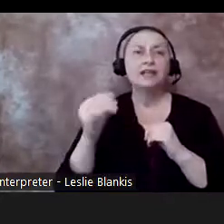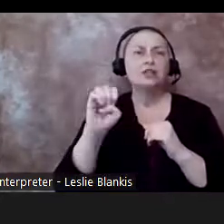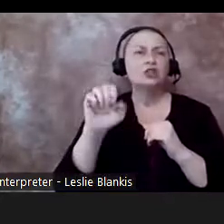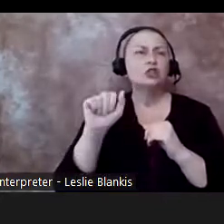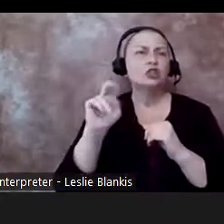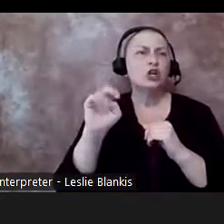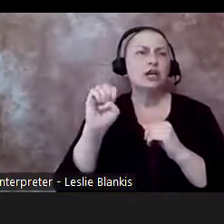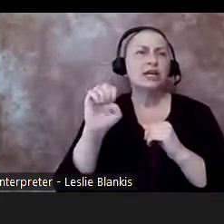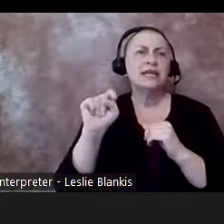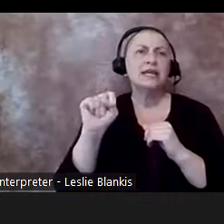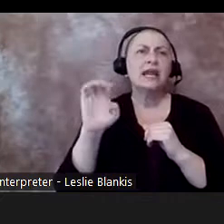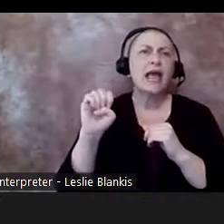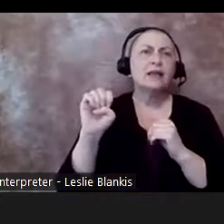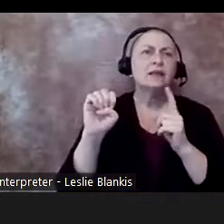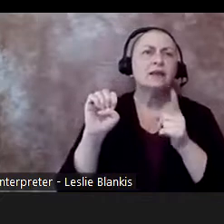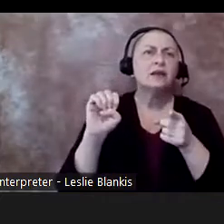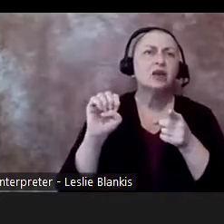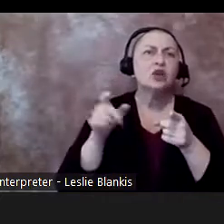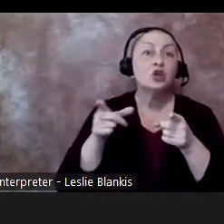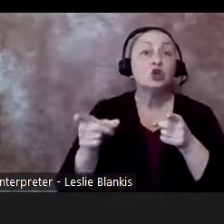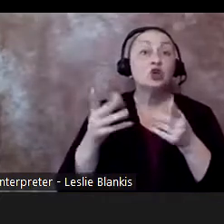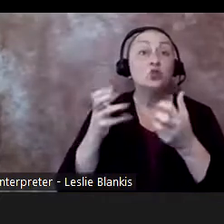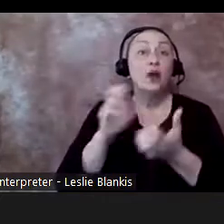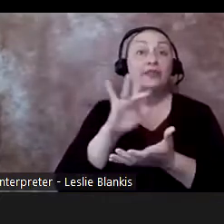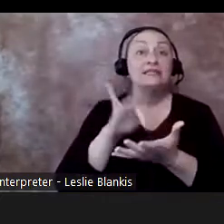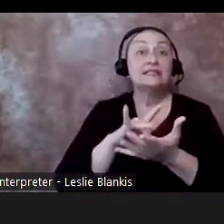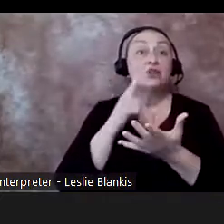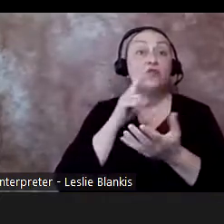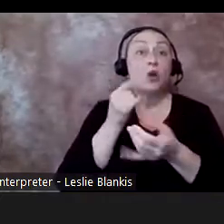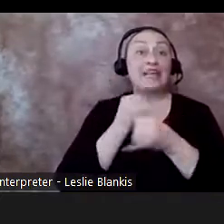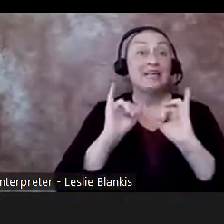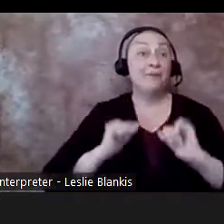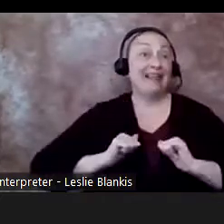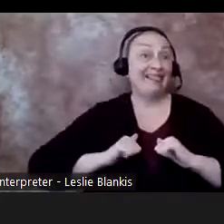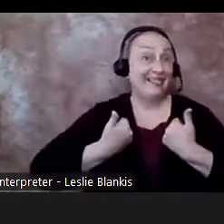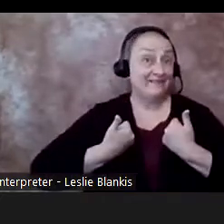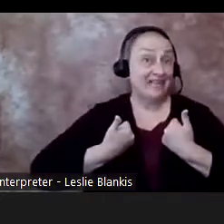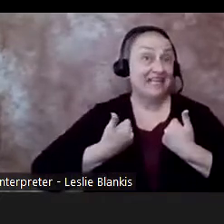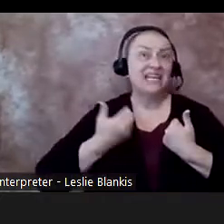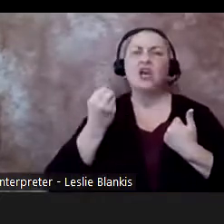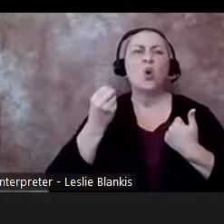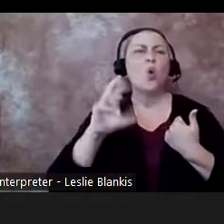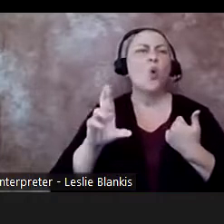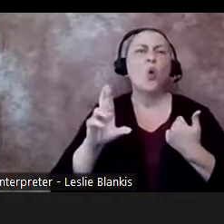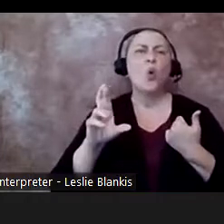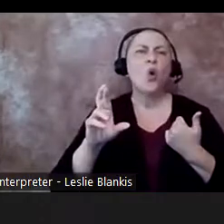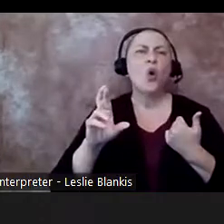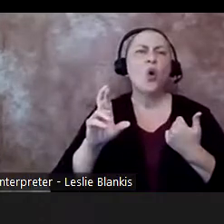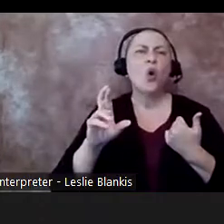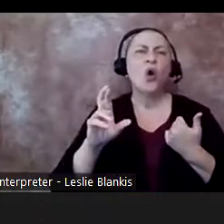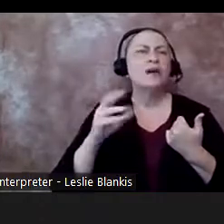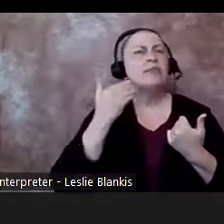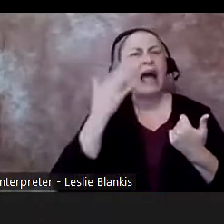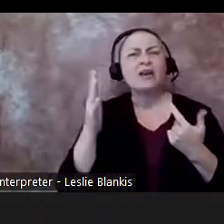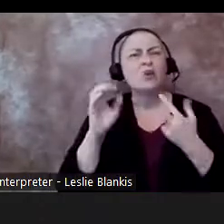are you wanting the Center for Independent Living, or I do not know of a